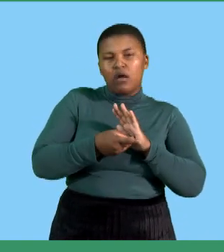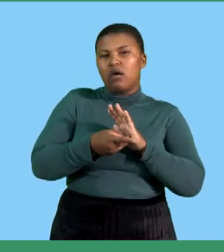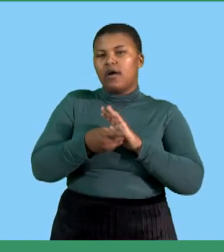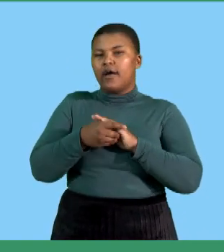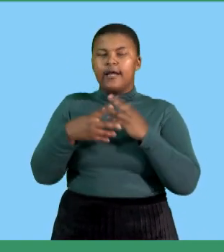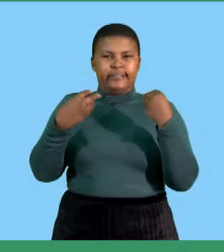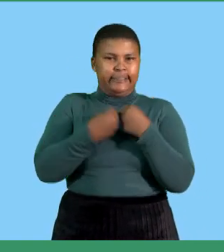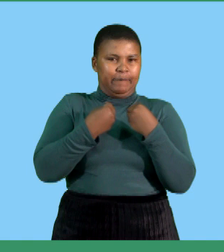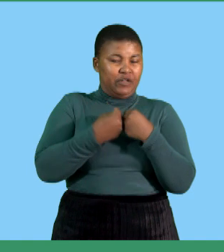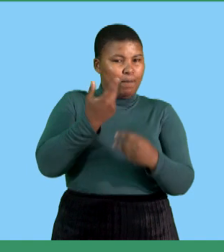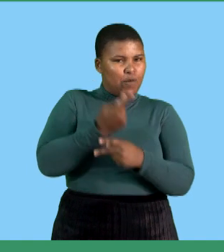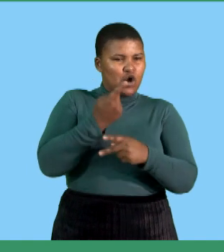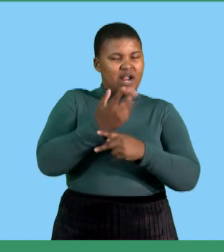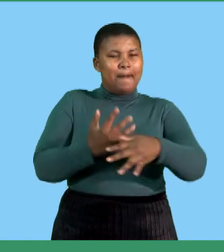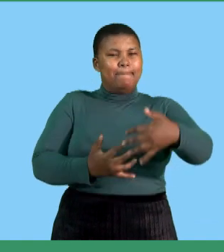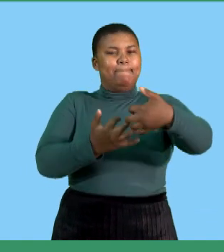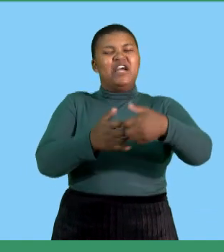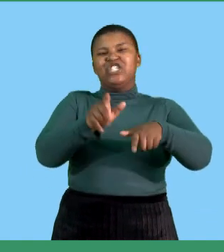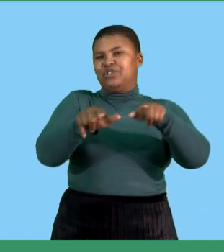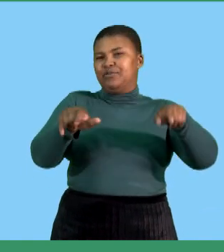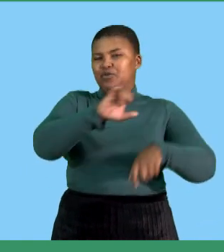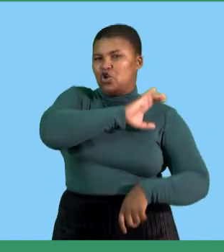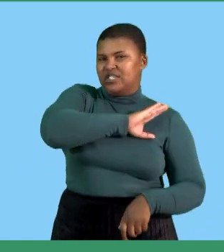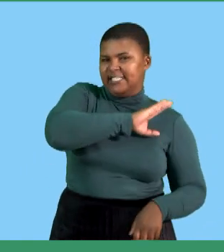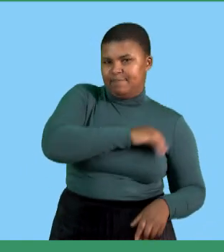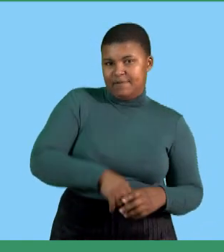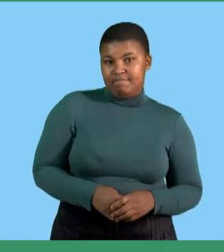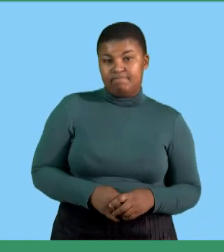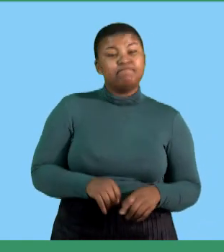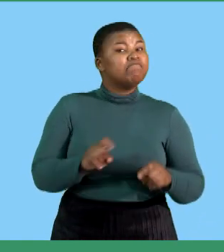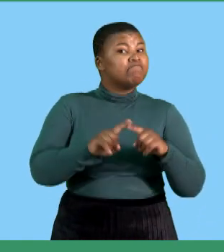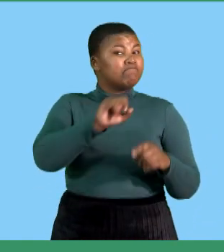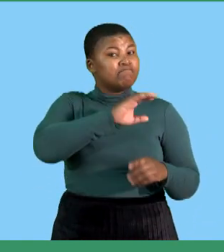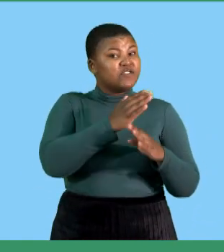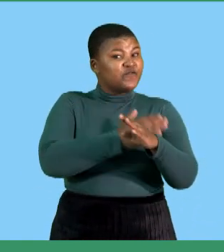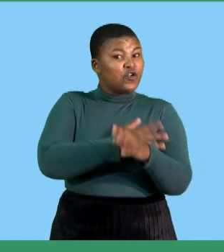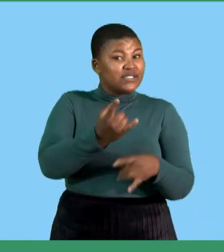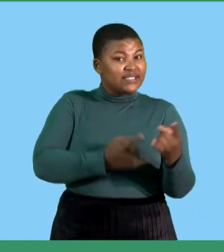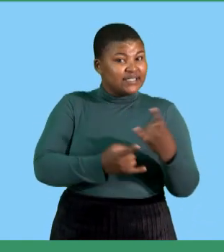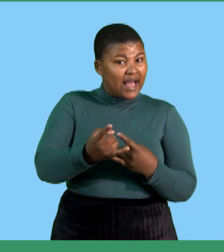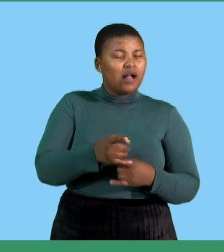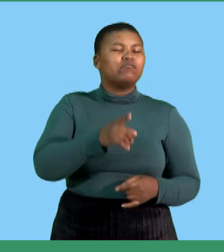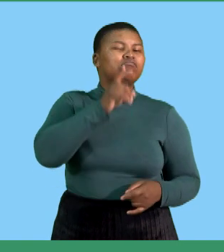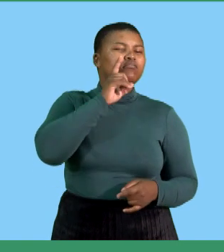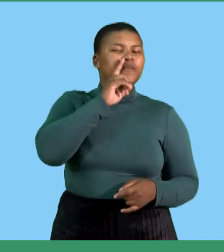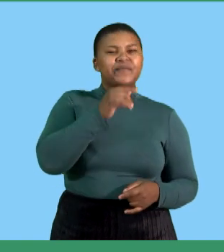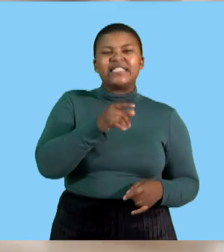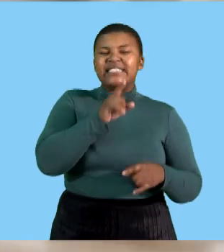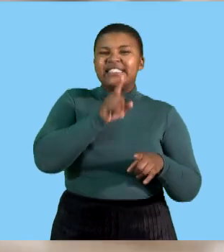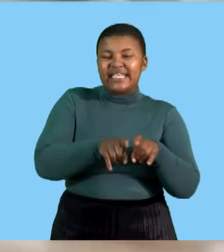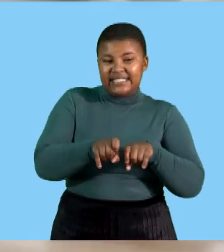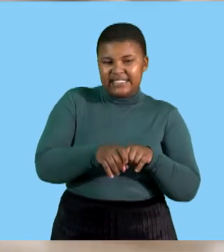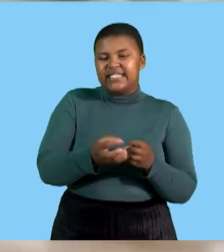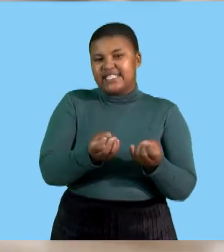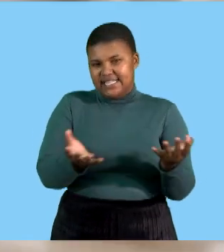or a specific product. And this product will then be tested, and we will get some feedback from the consumers,